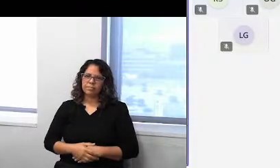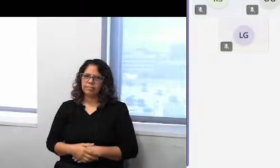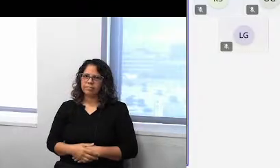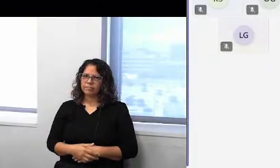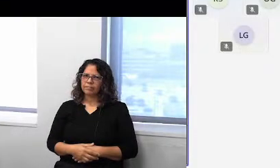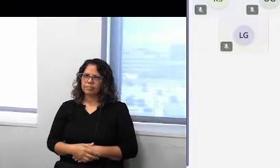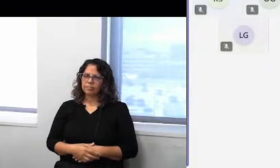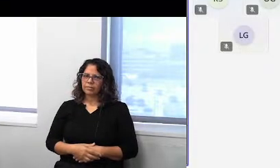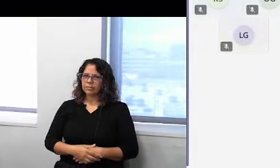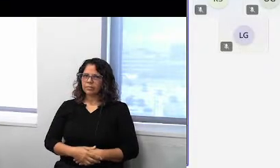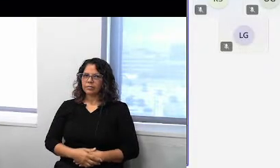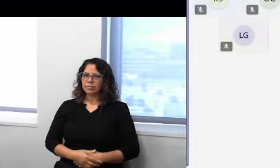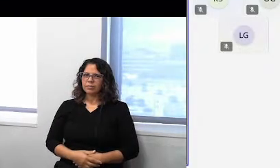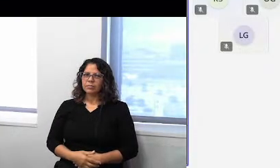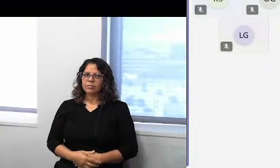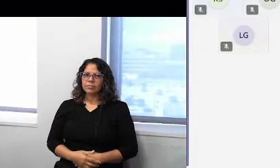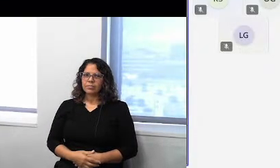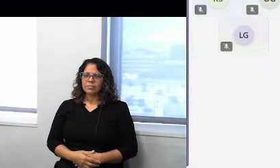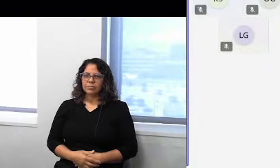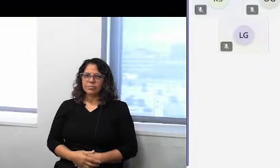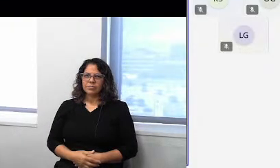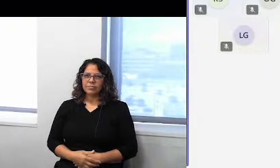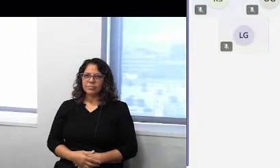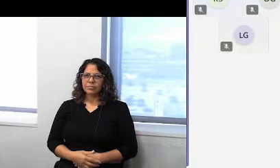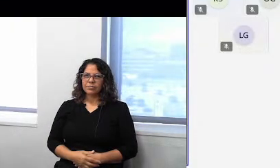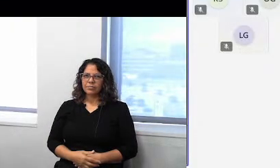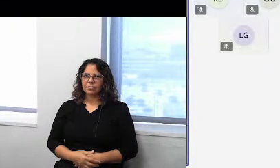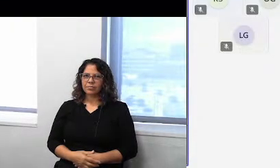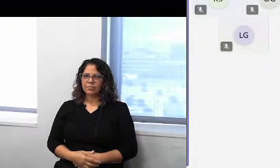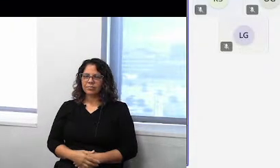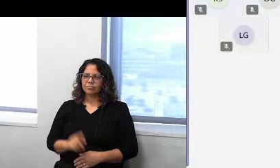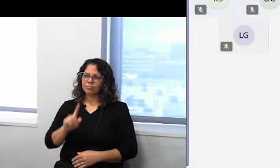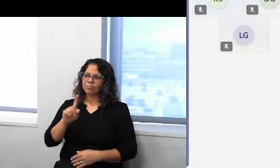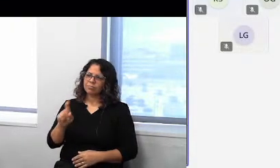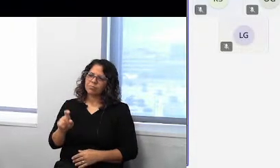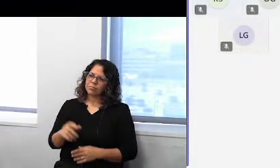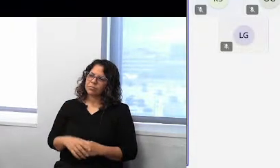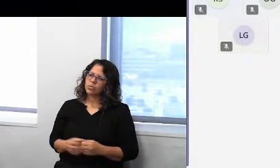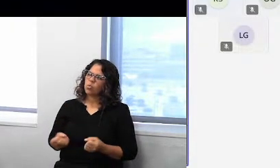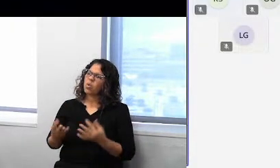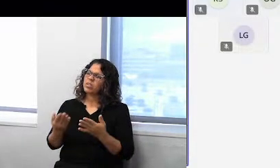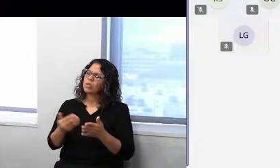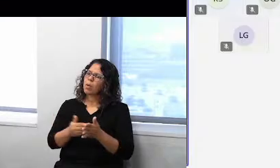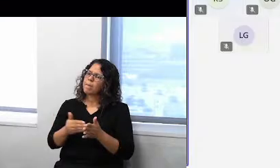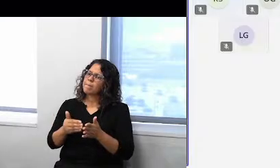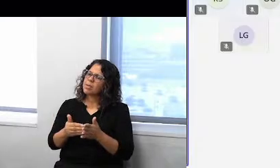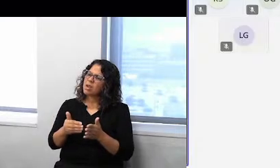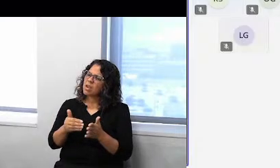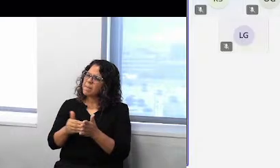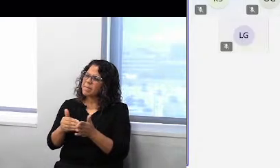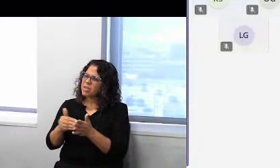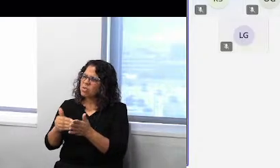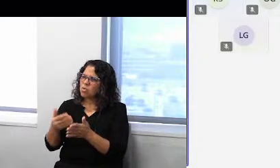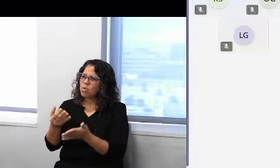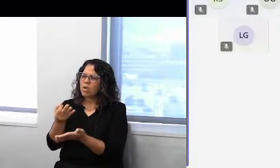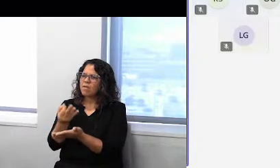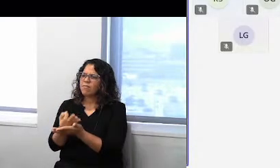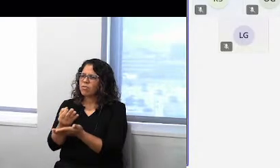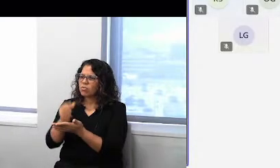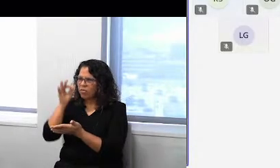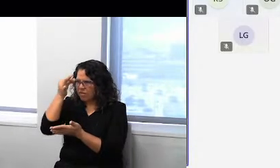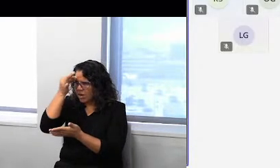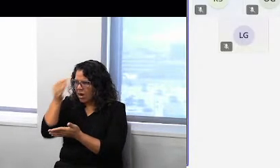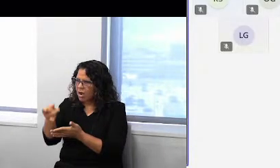much federal funds, how many billions of federal funds have you requested or have